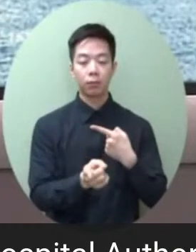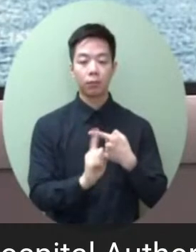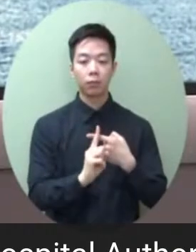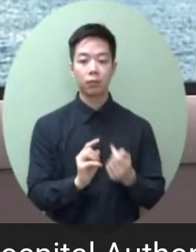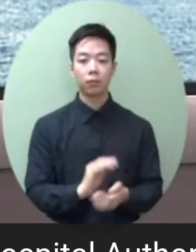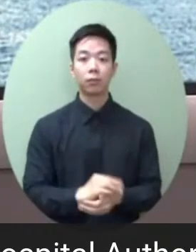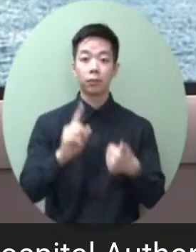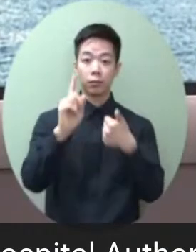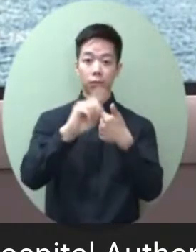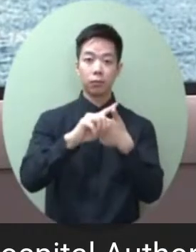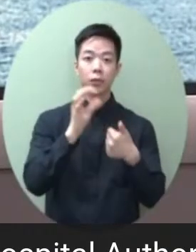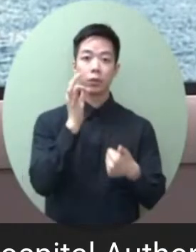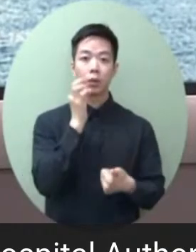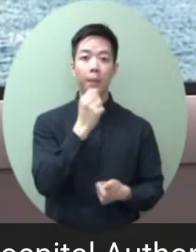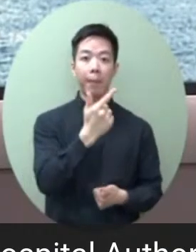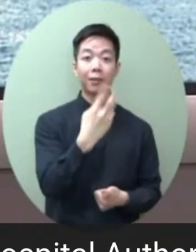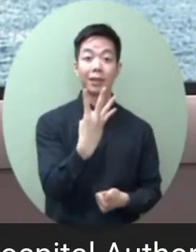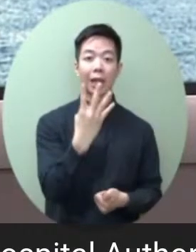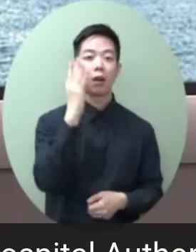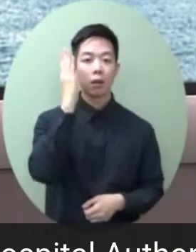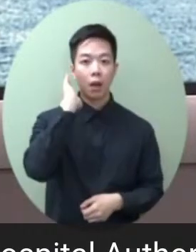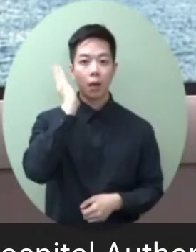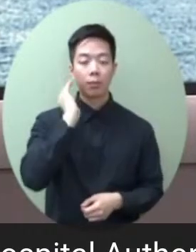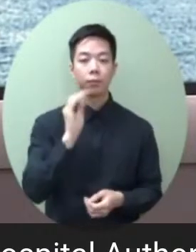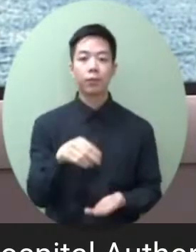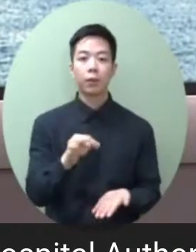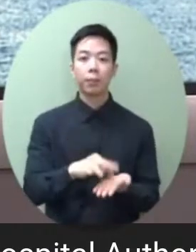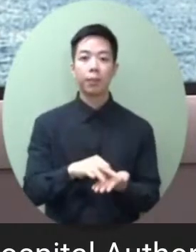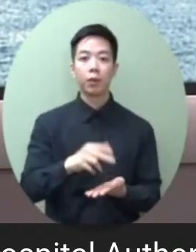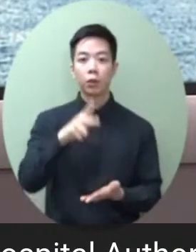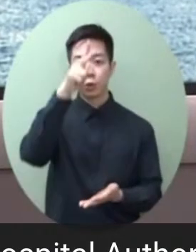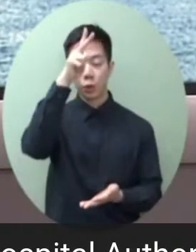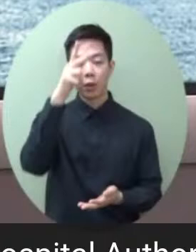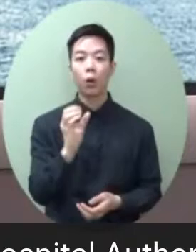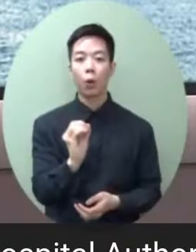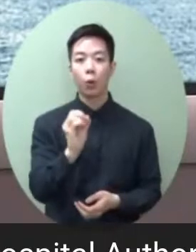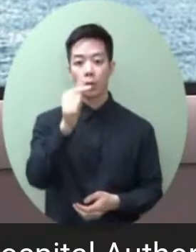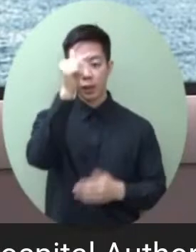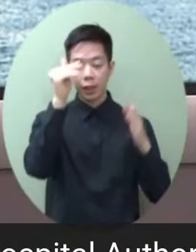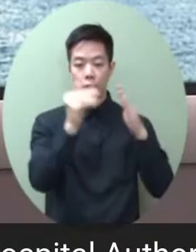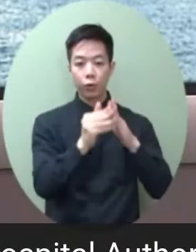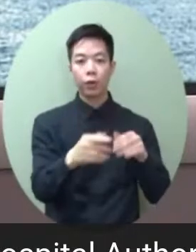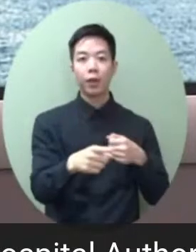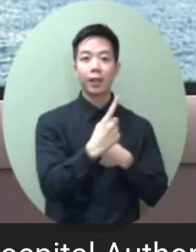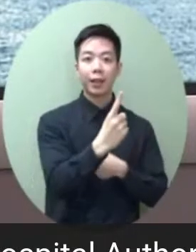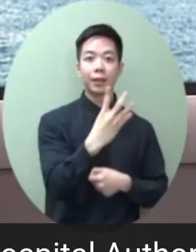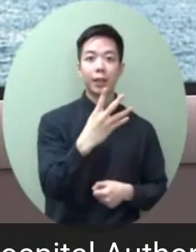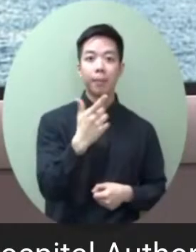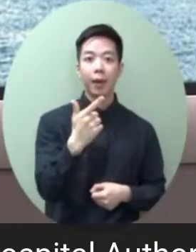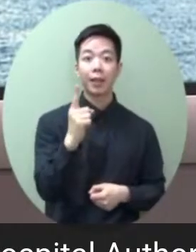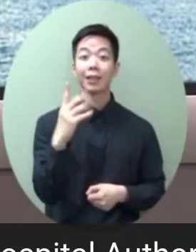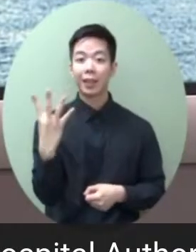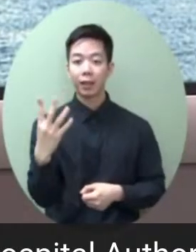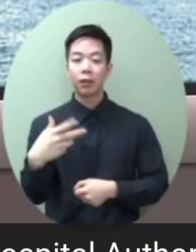condition, including an 84-year-old male in Chengguan Hospital, case